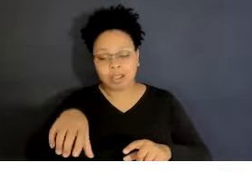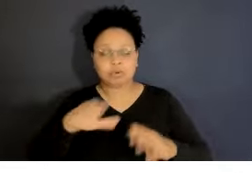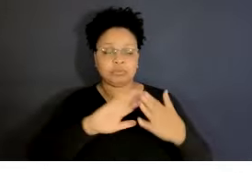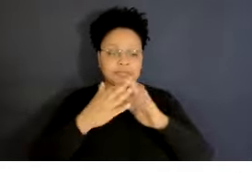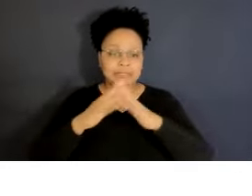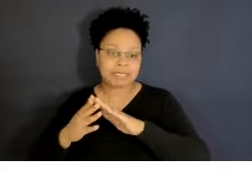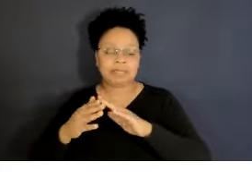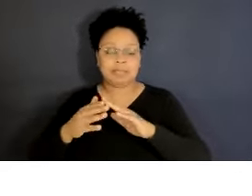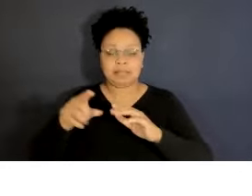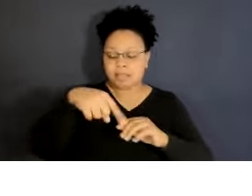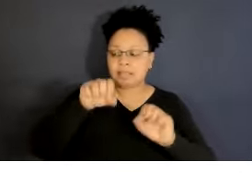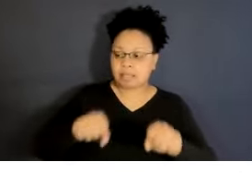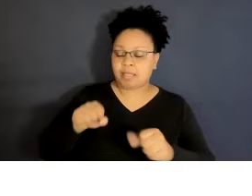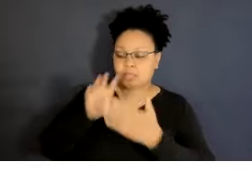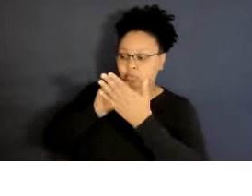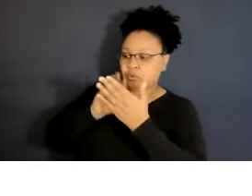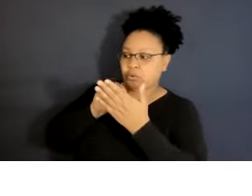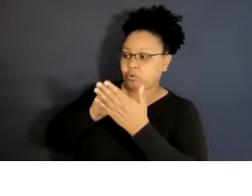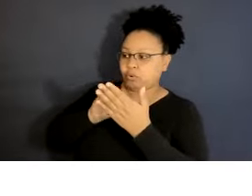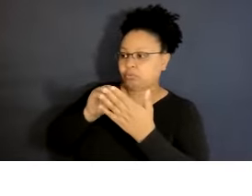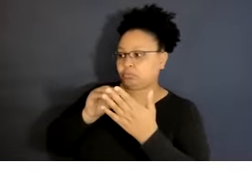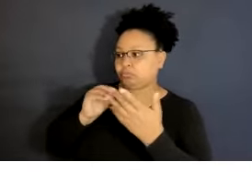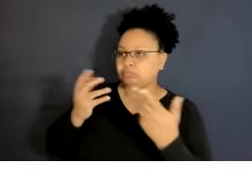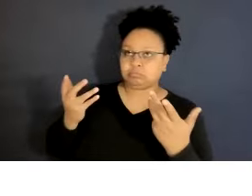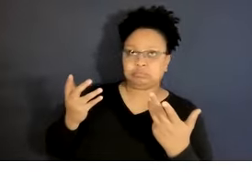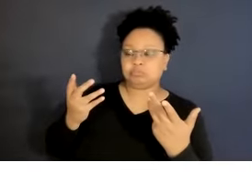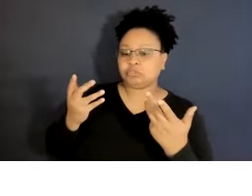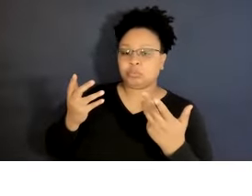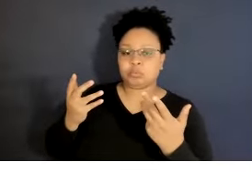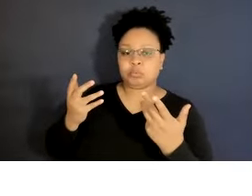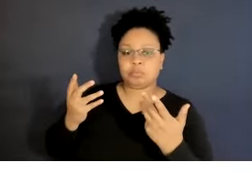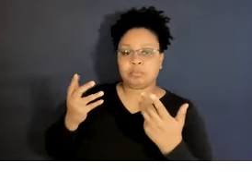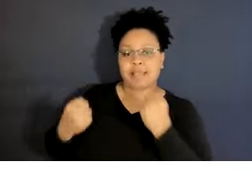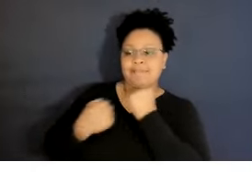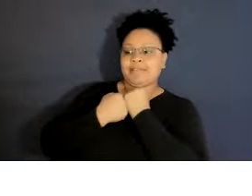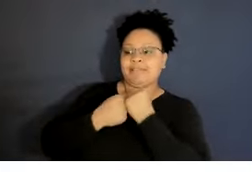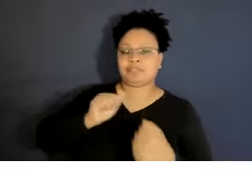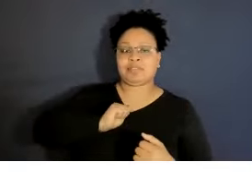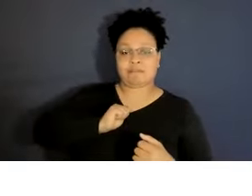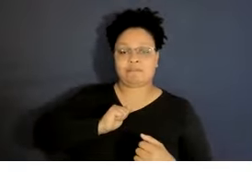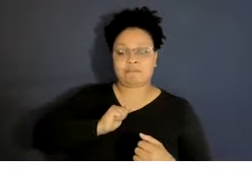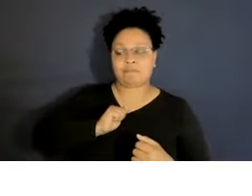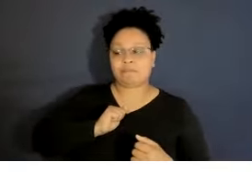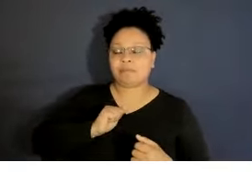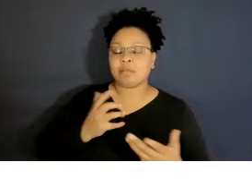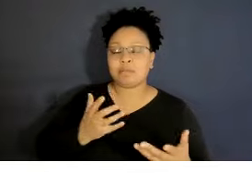advocate for themselves and others. I got involved in Atlanta,